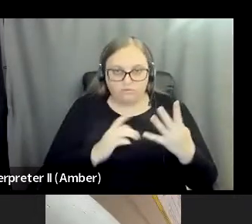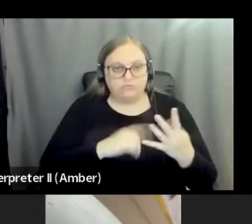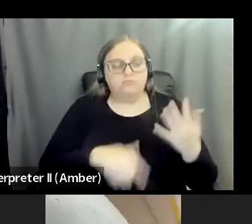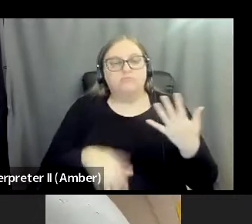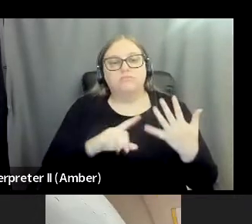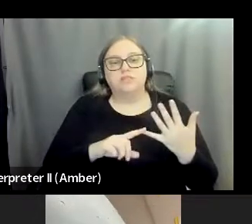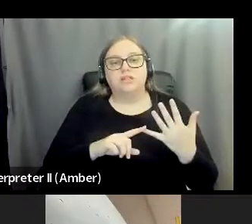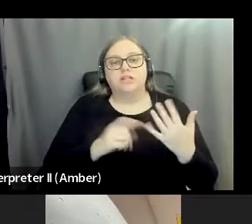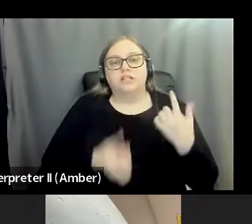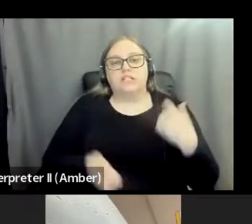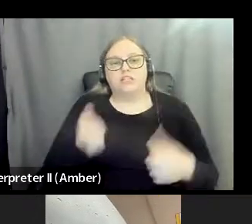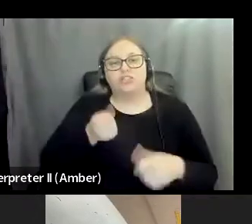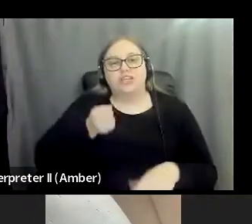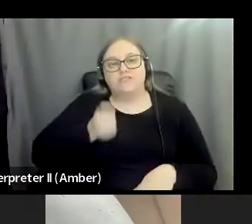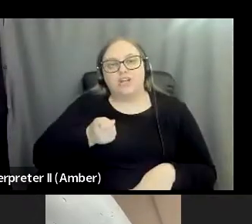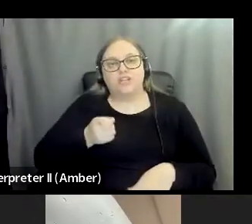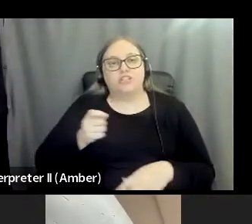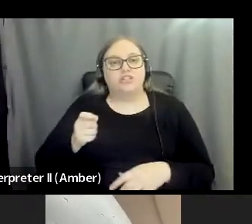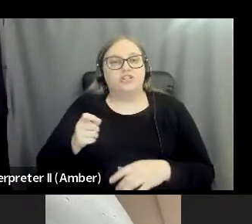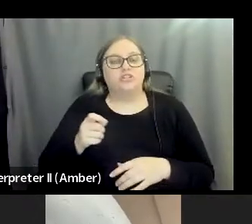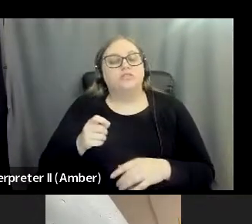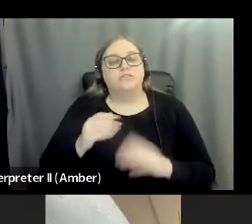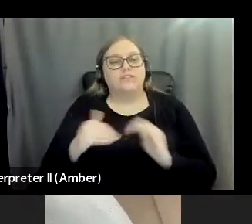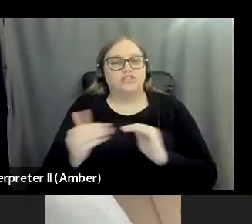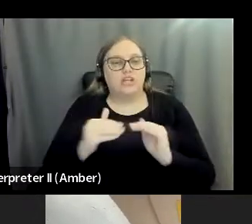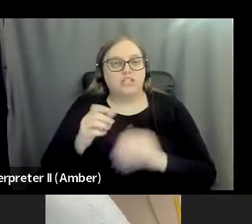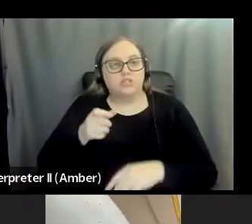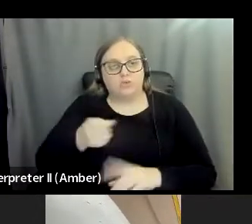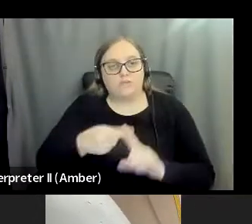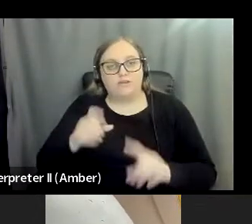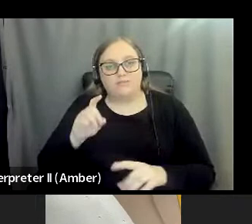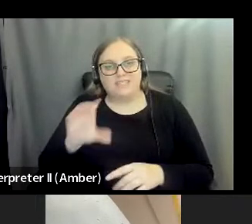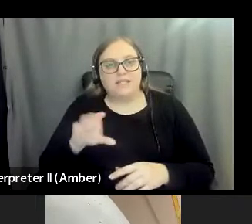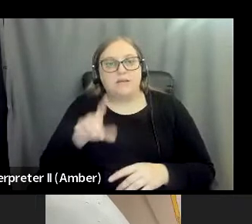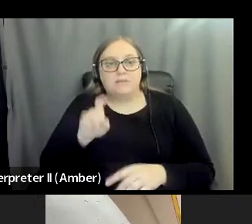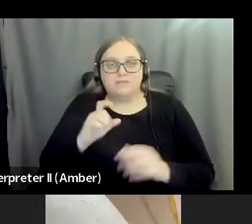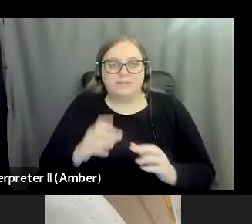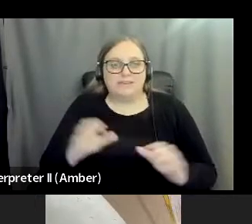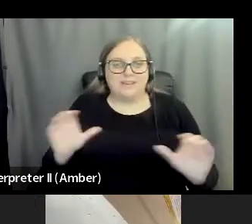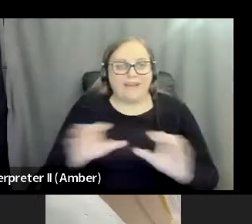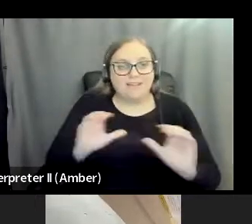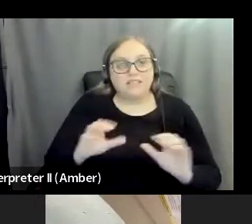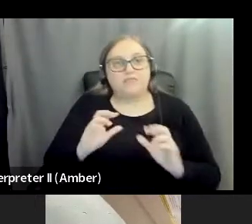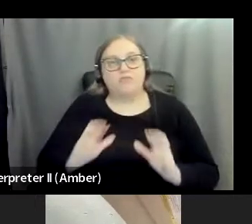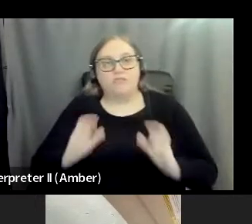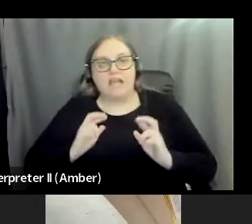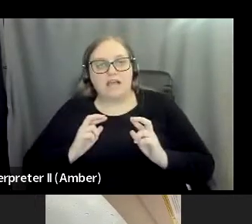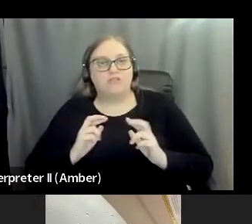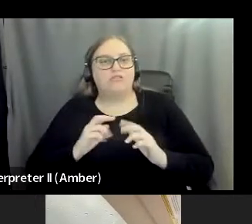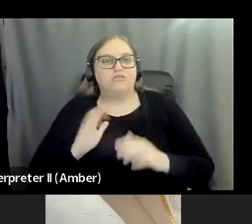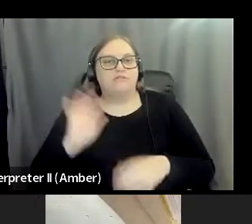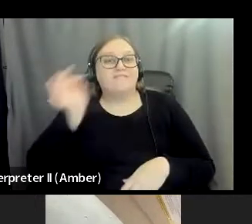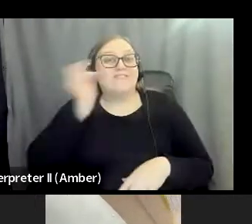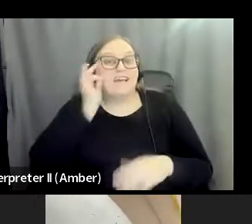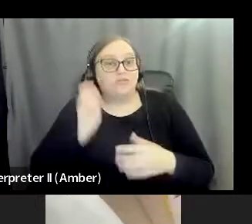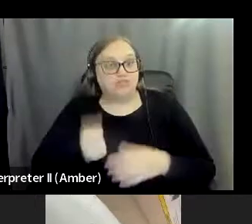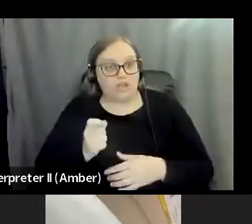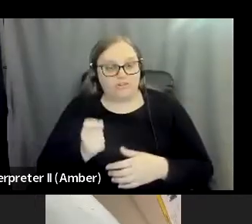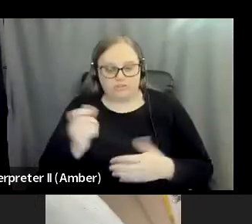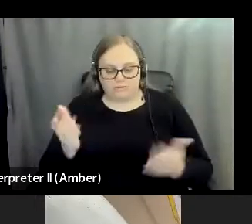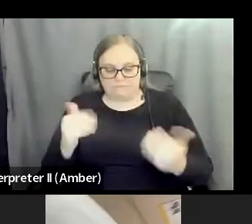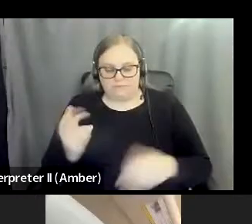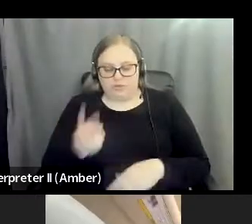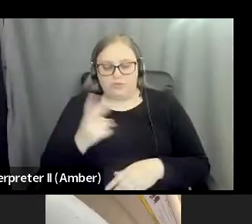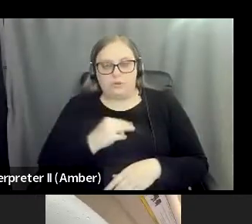district court for the District of Columbia who must be an active or retired federal judge in the district, and 2 members appointed